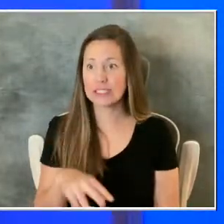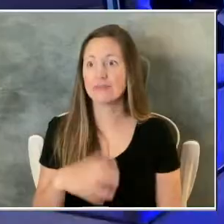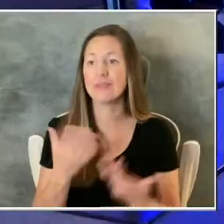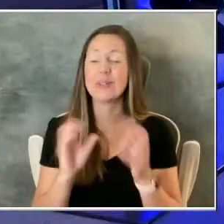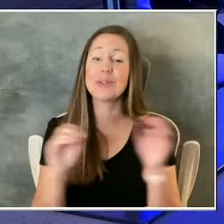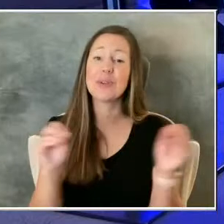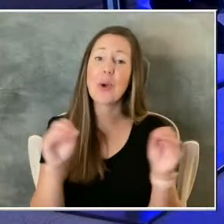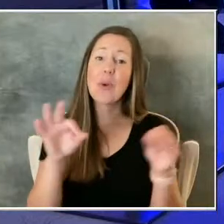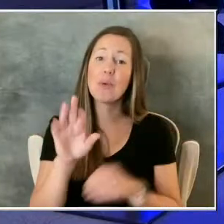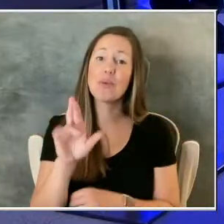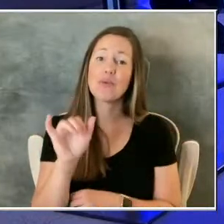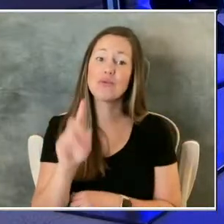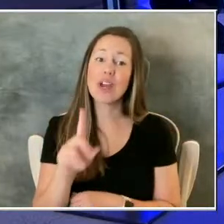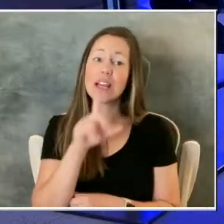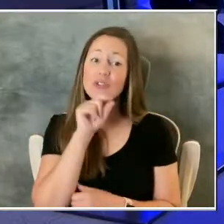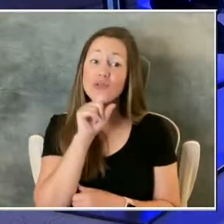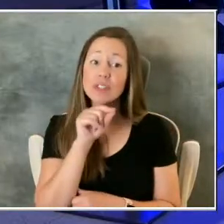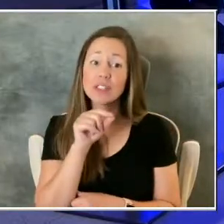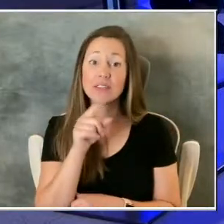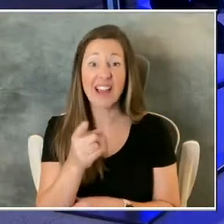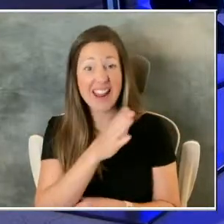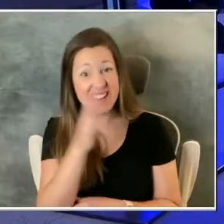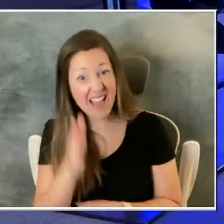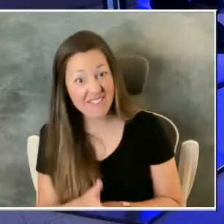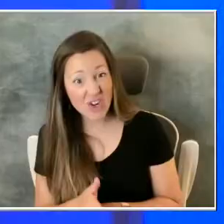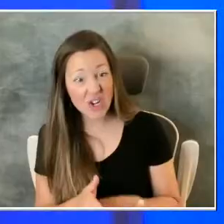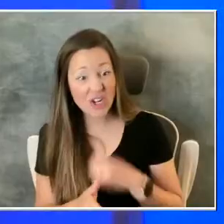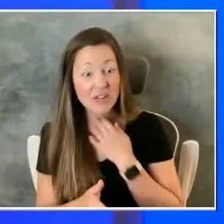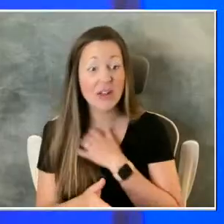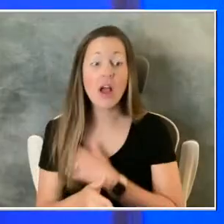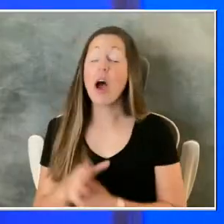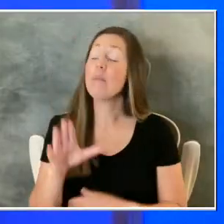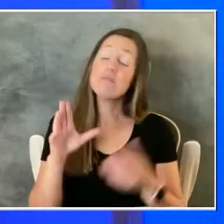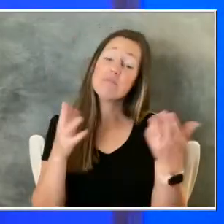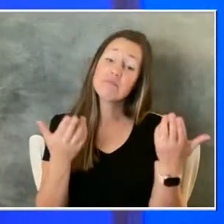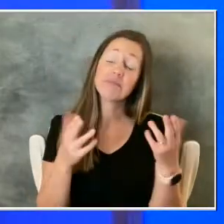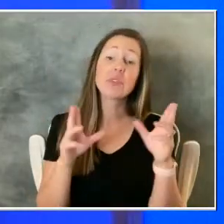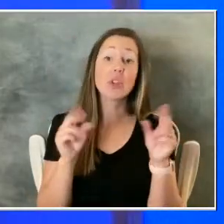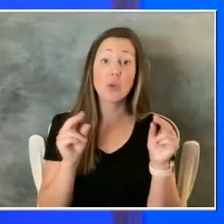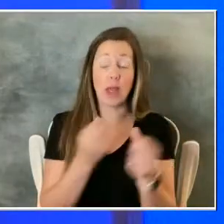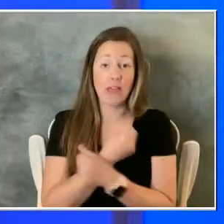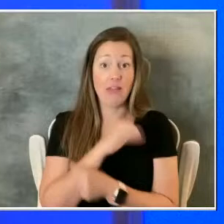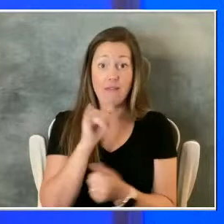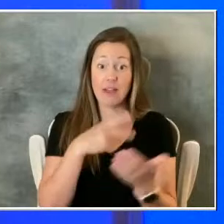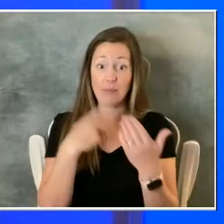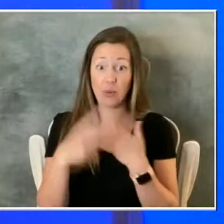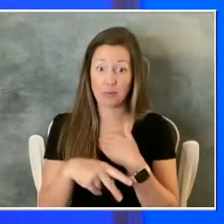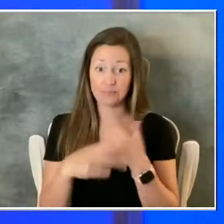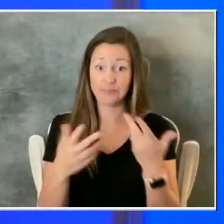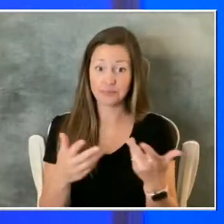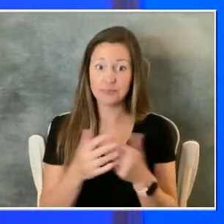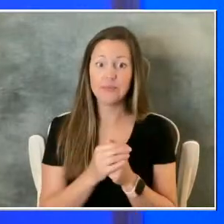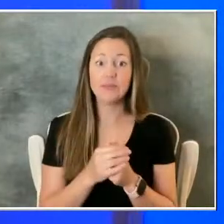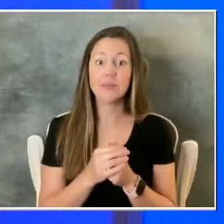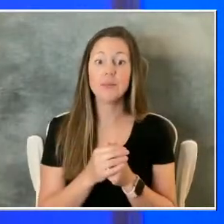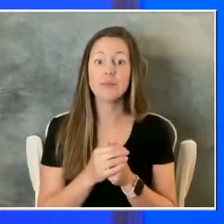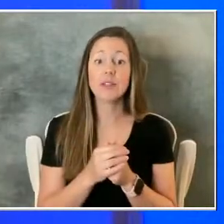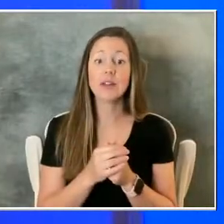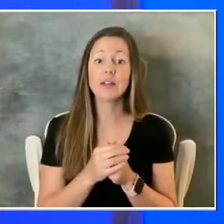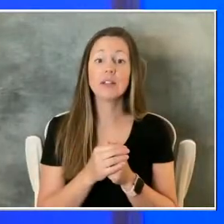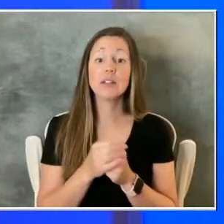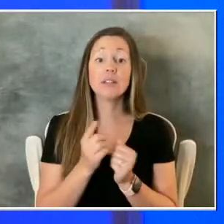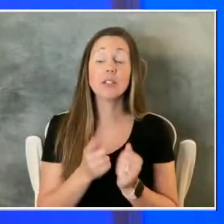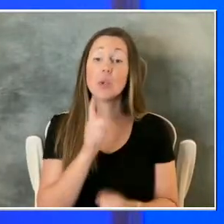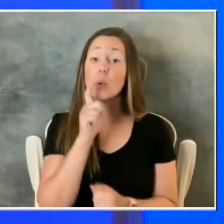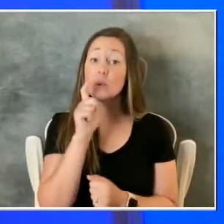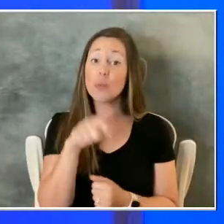fried. No, actually, that's what I love about this program. This was something Anna said initially was, you don't have to stop